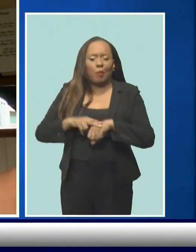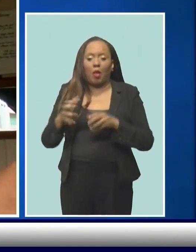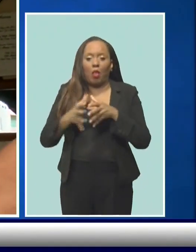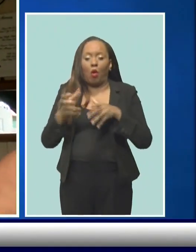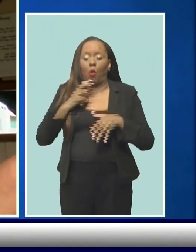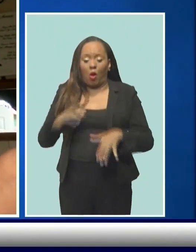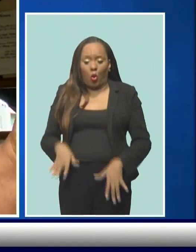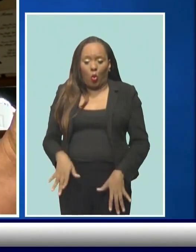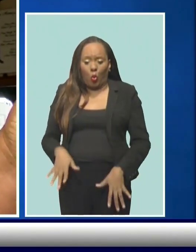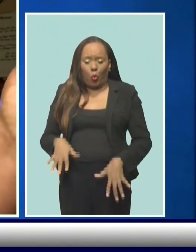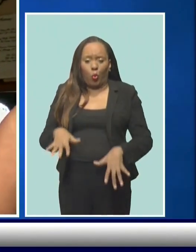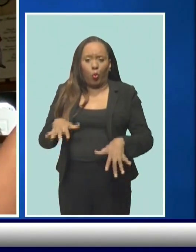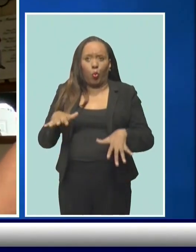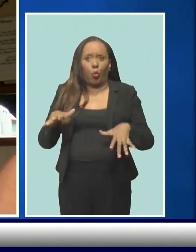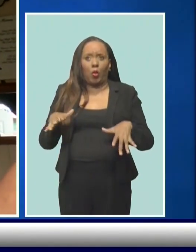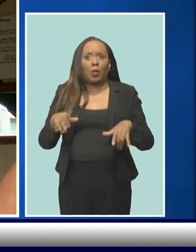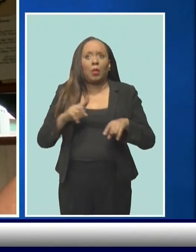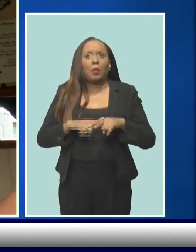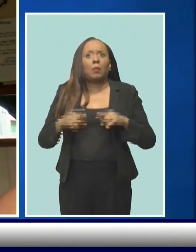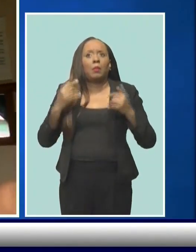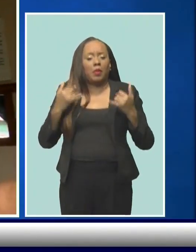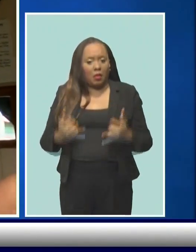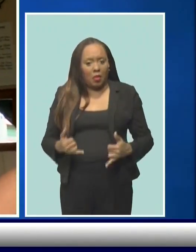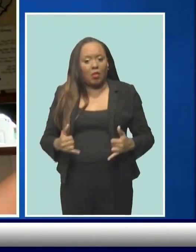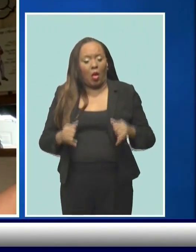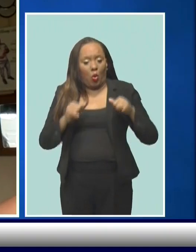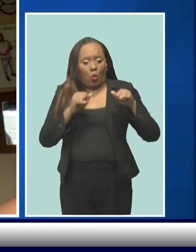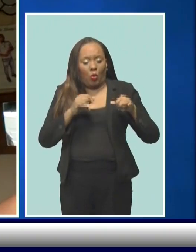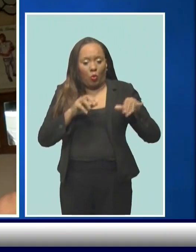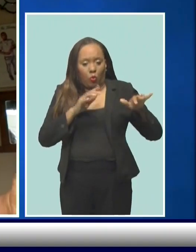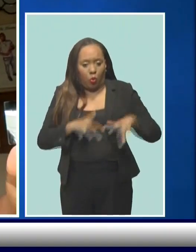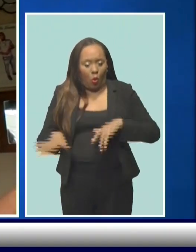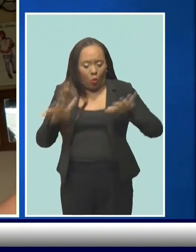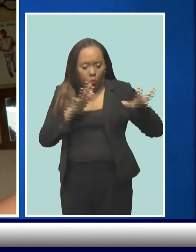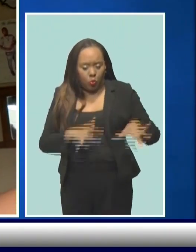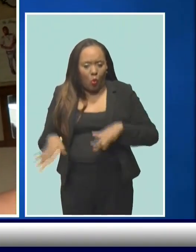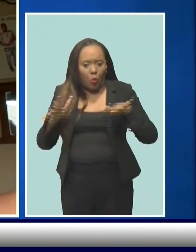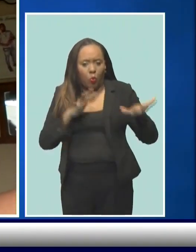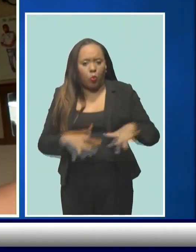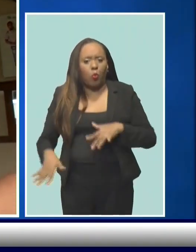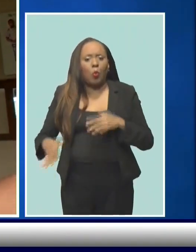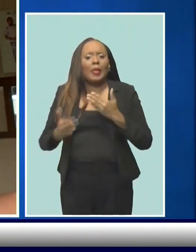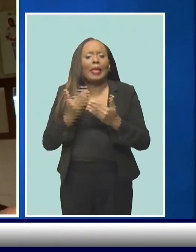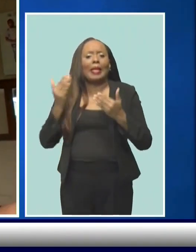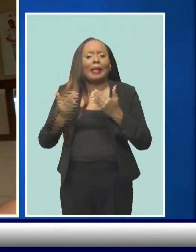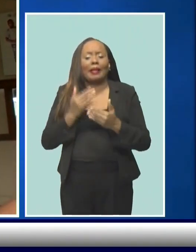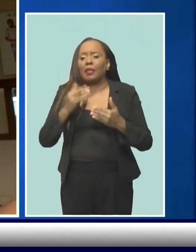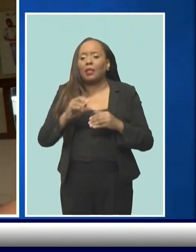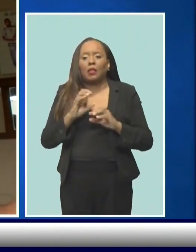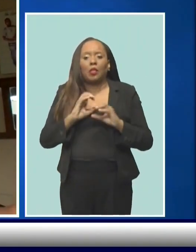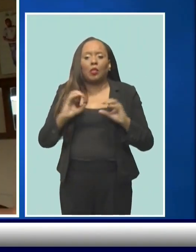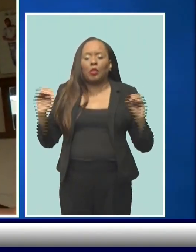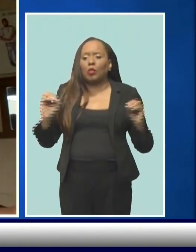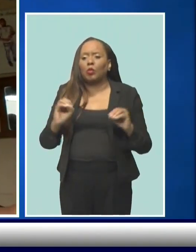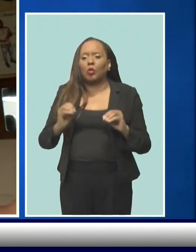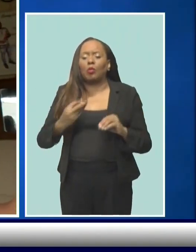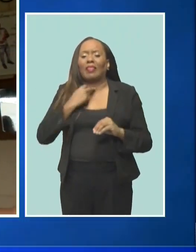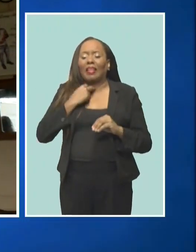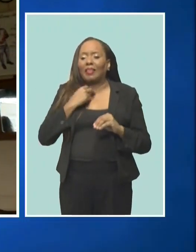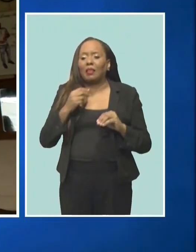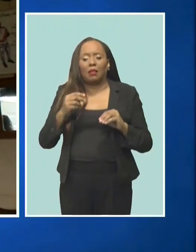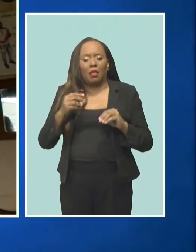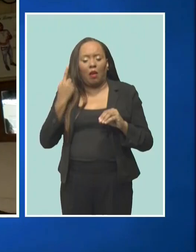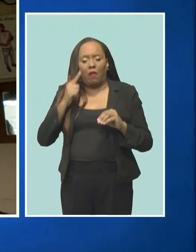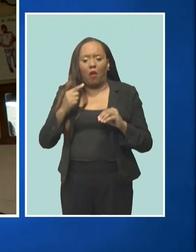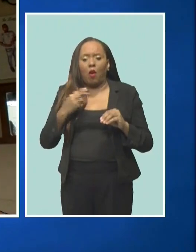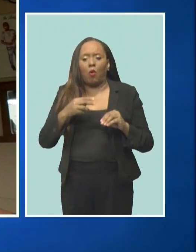just coming down, but now that the boys got back up to work, the canal working, the boys clear the canal and the drainage and everything